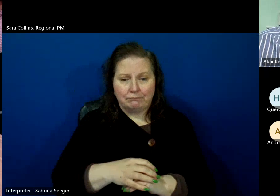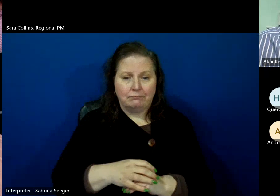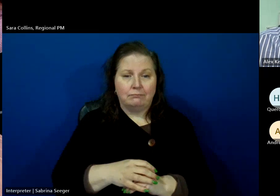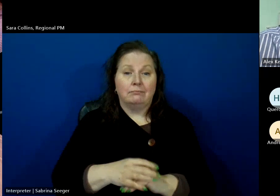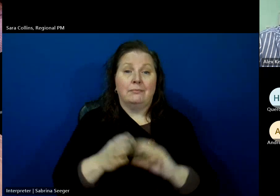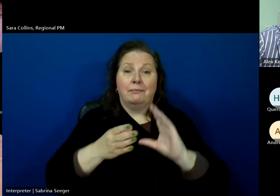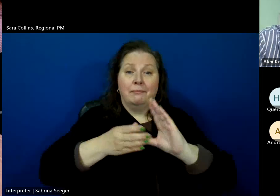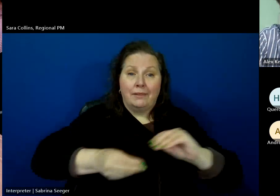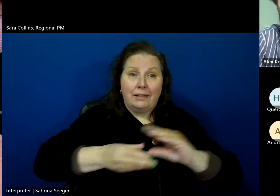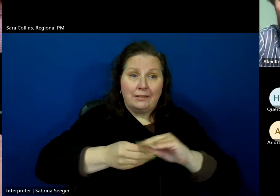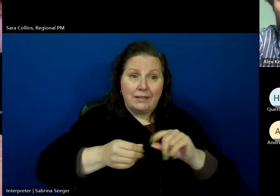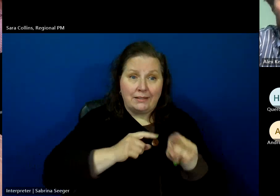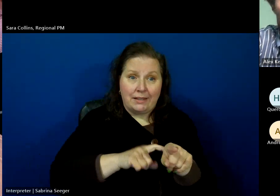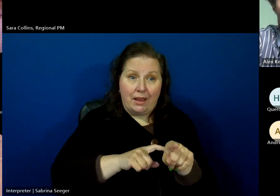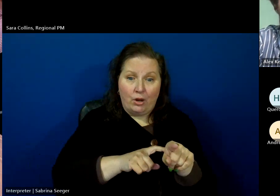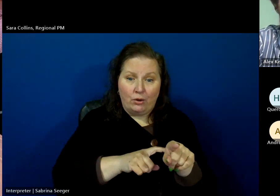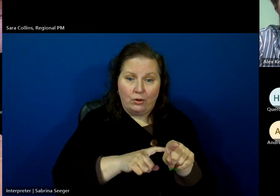says